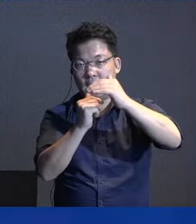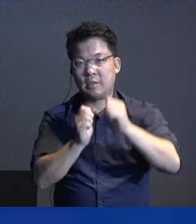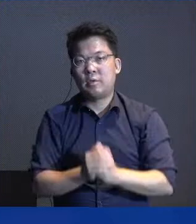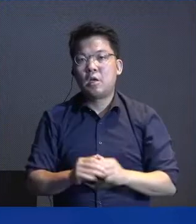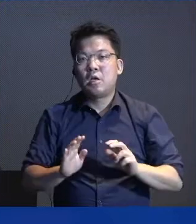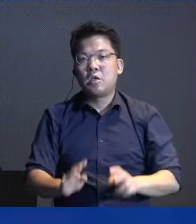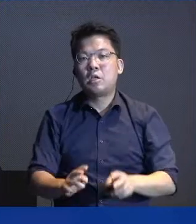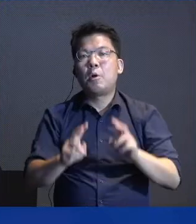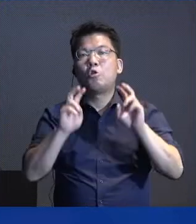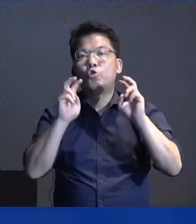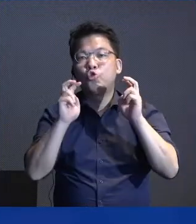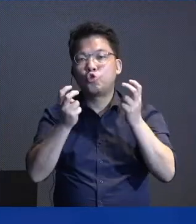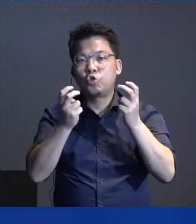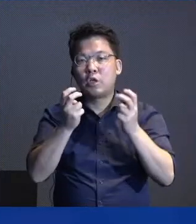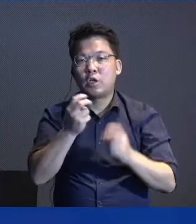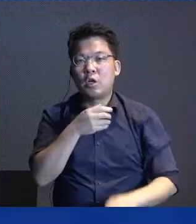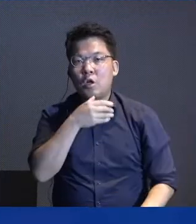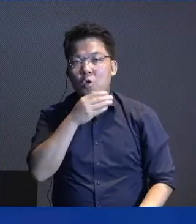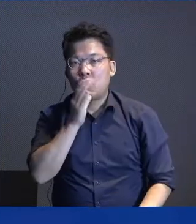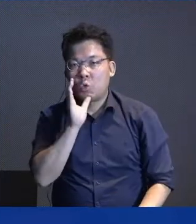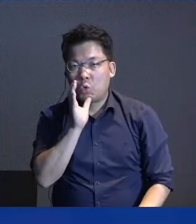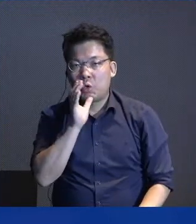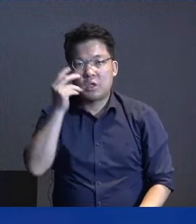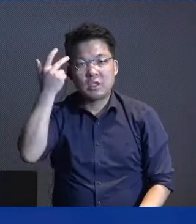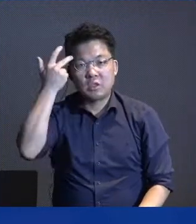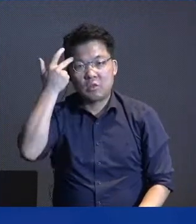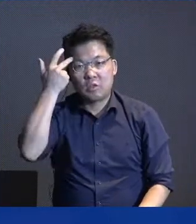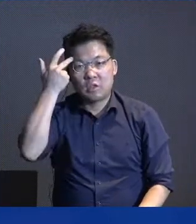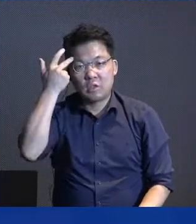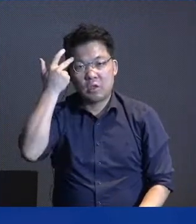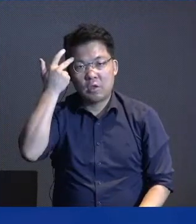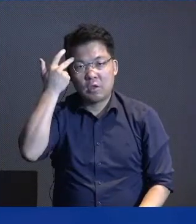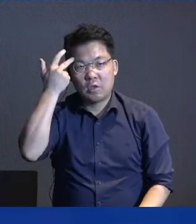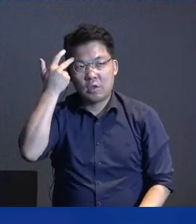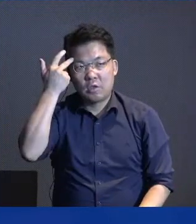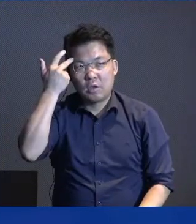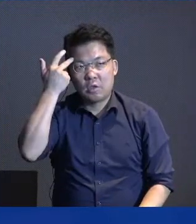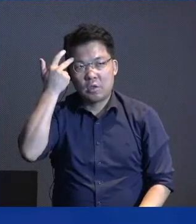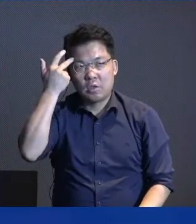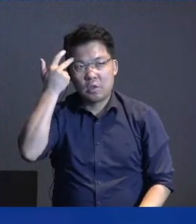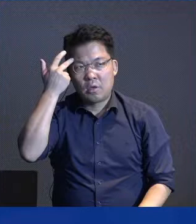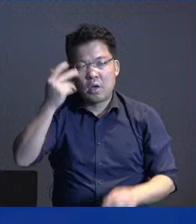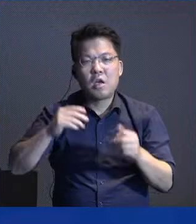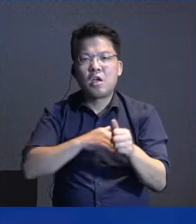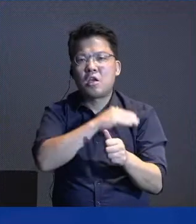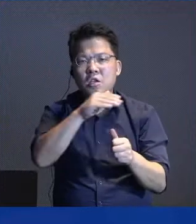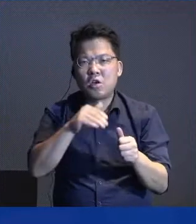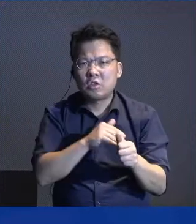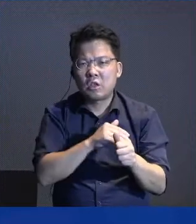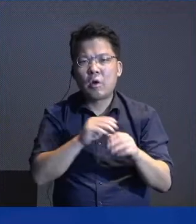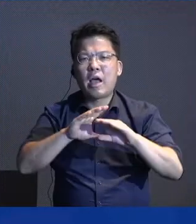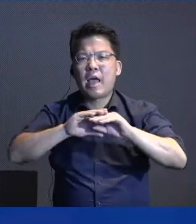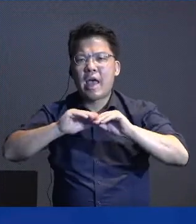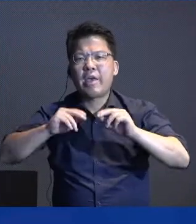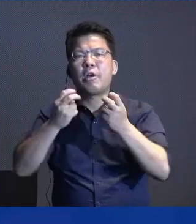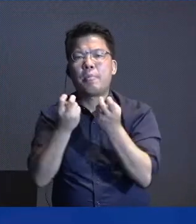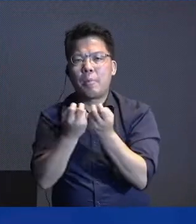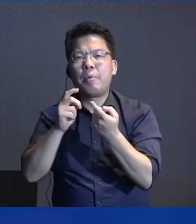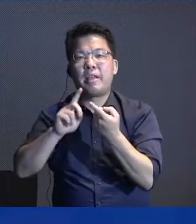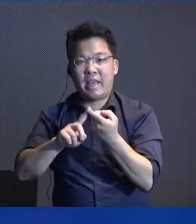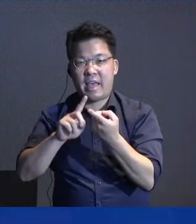persons. It's an absolute pleasure. Welcome to all of you in the room